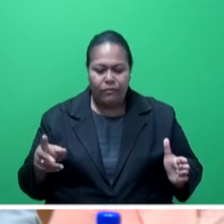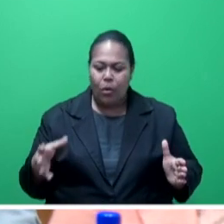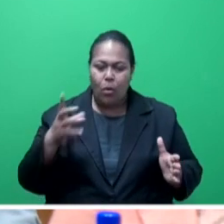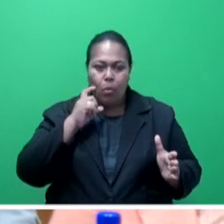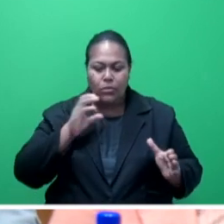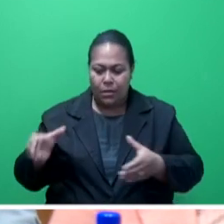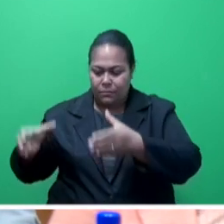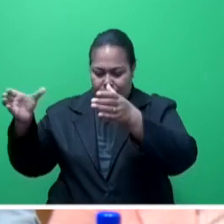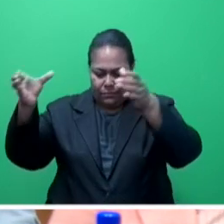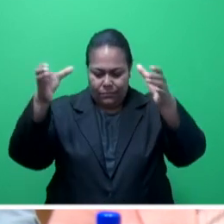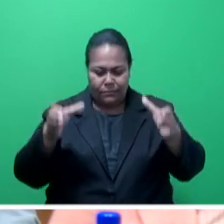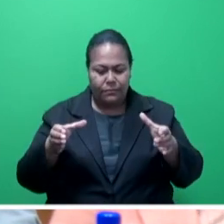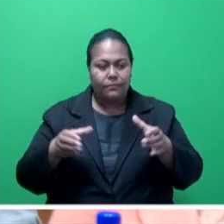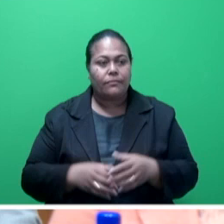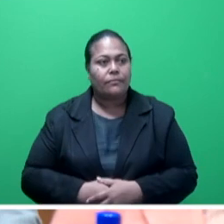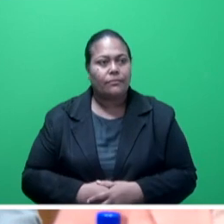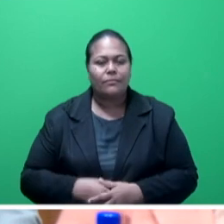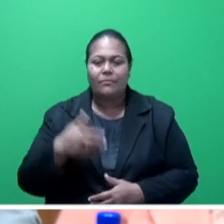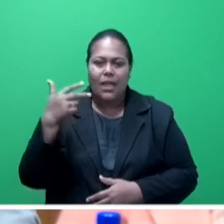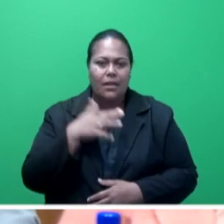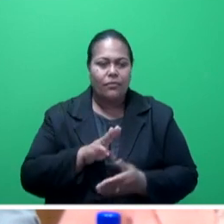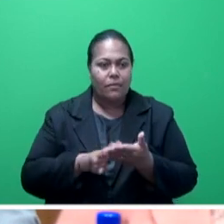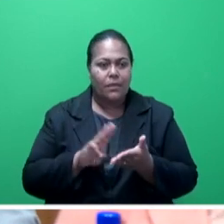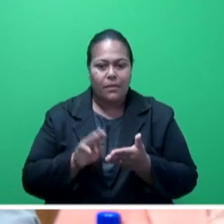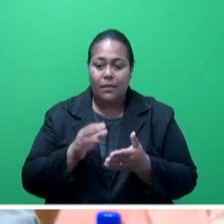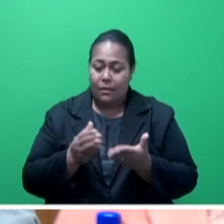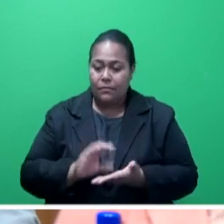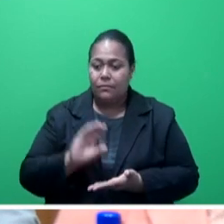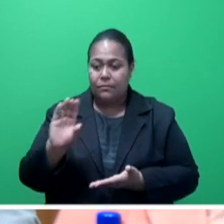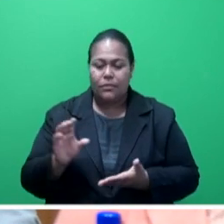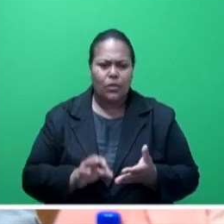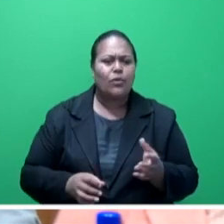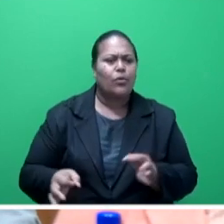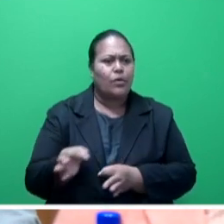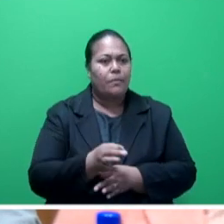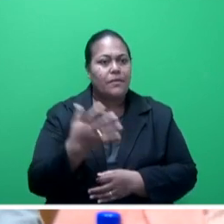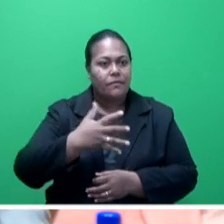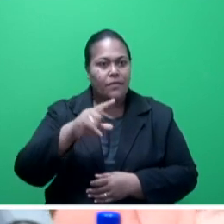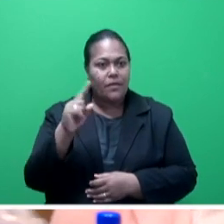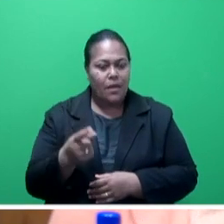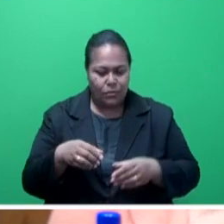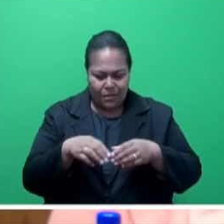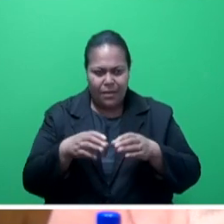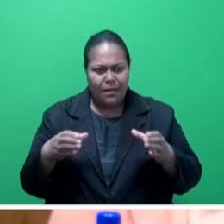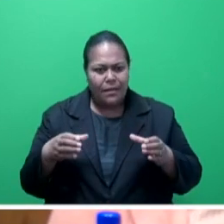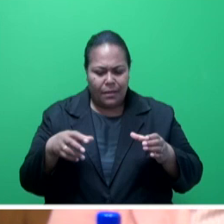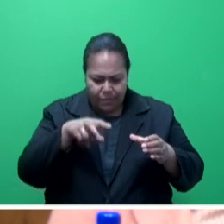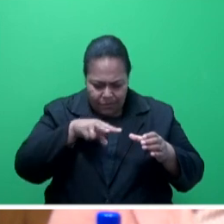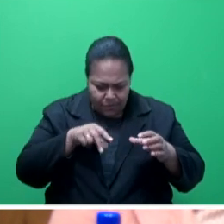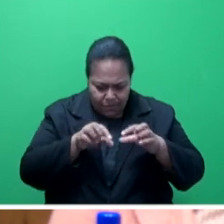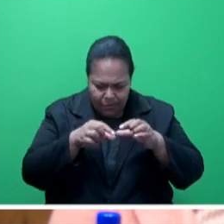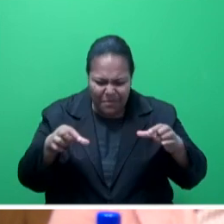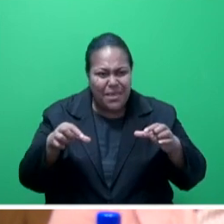water management, meter management, aimed at replacing 15,000 residential meters nationwide to bring about billing accuracy.